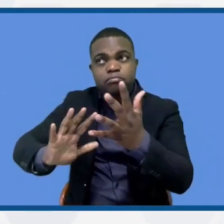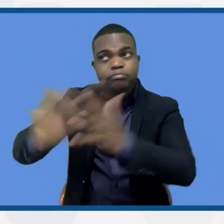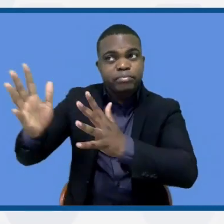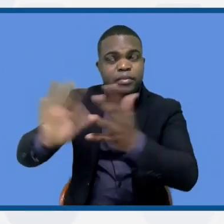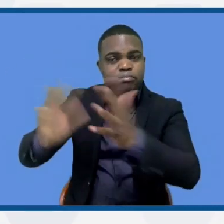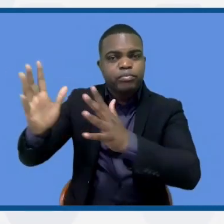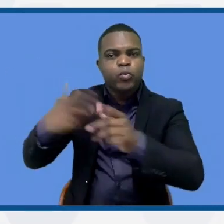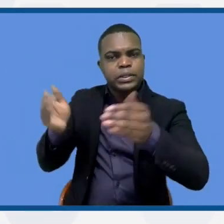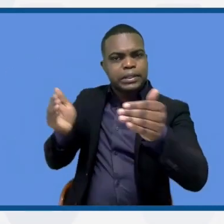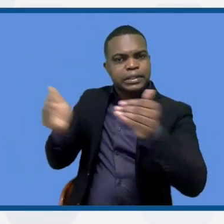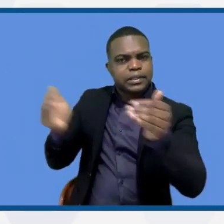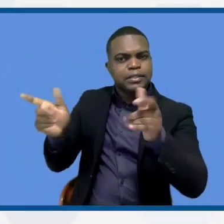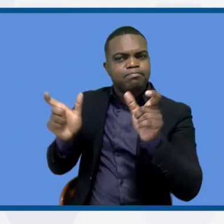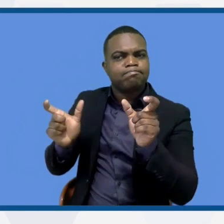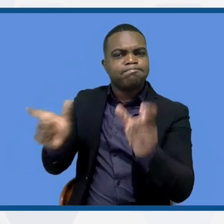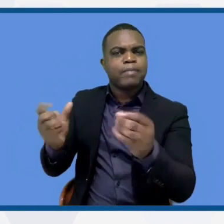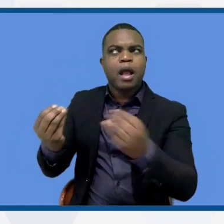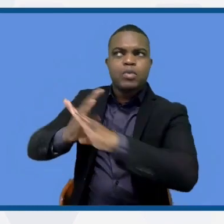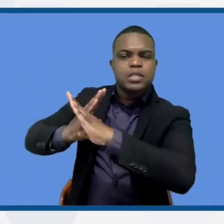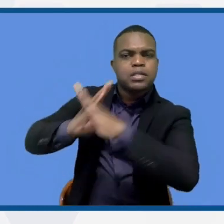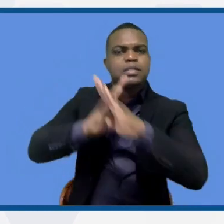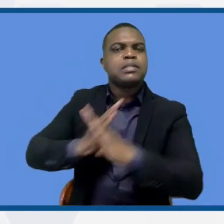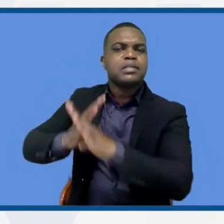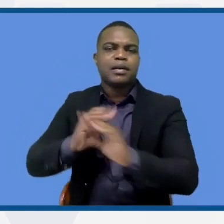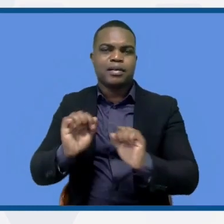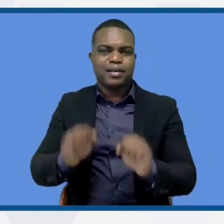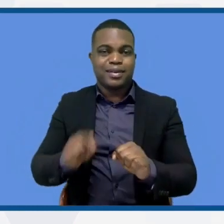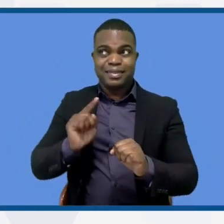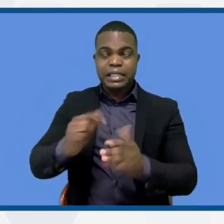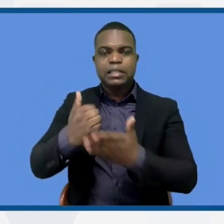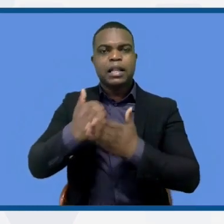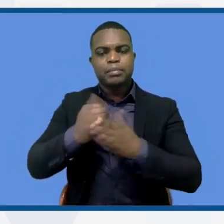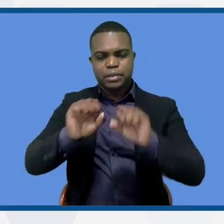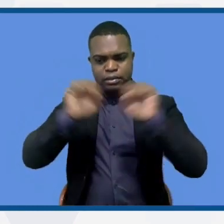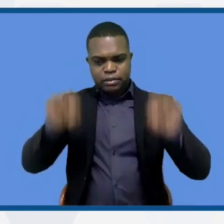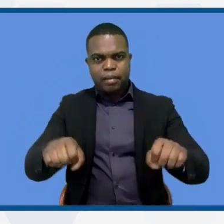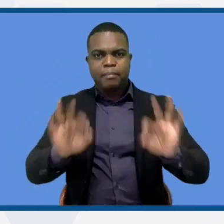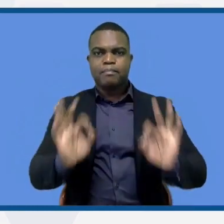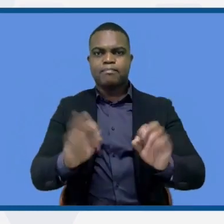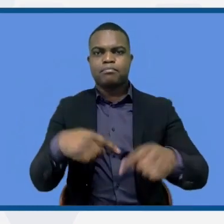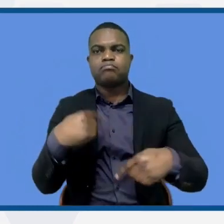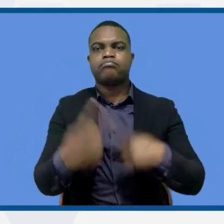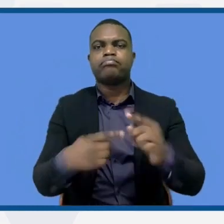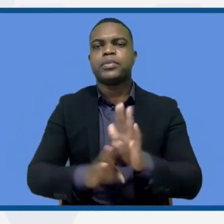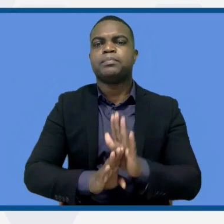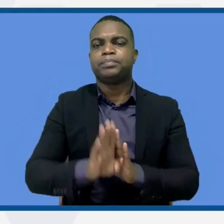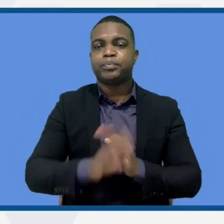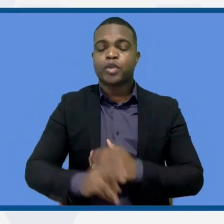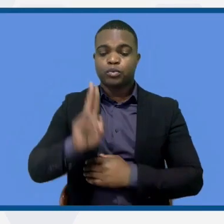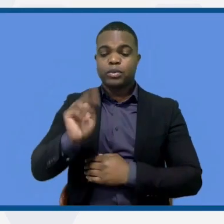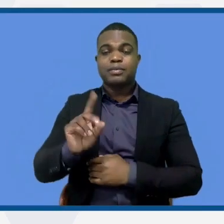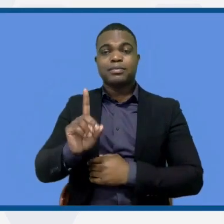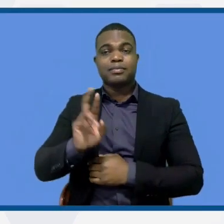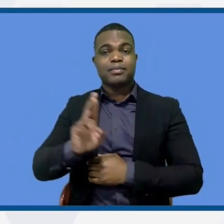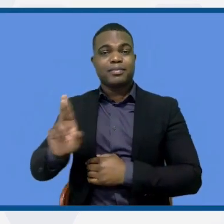and with partners in the region to accelerate progress towards a resilient infrastructure, which is key for achieving